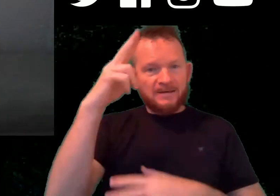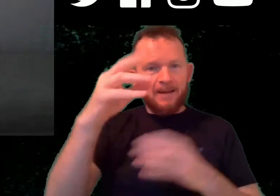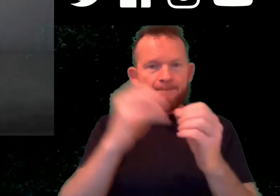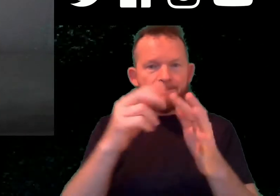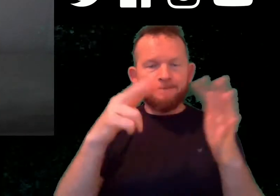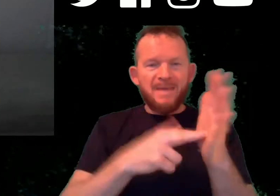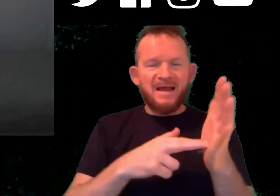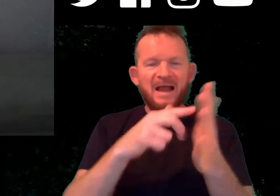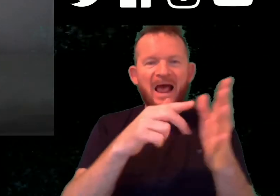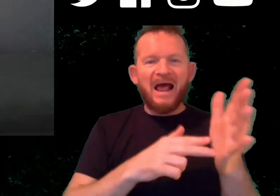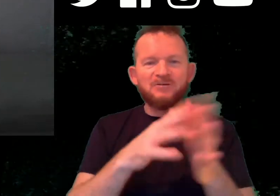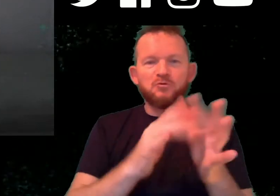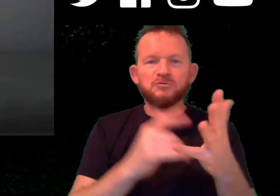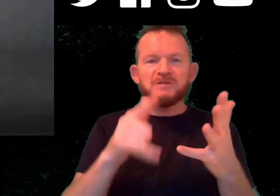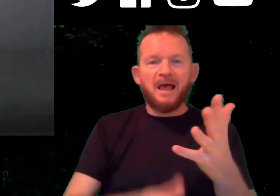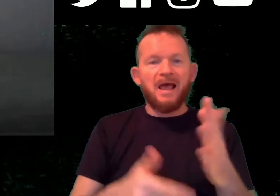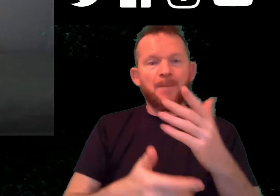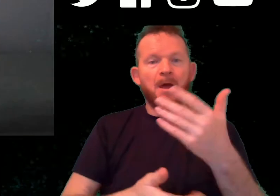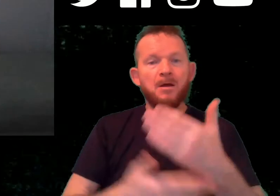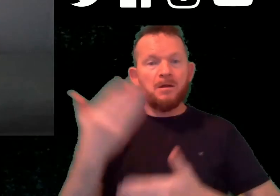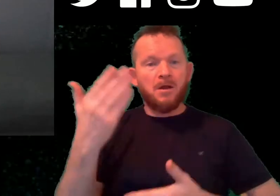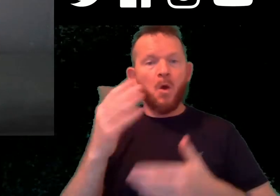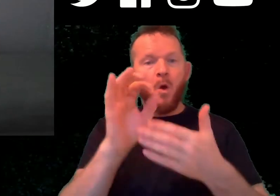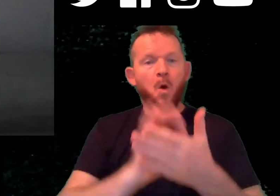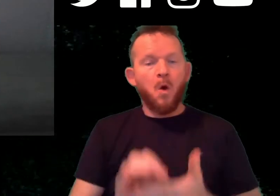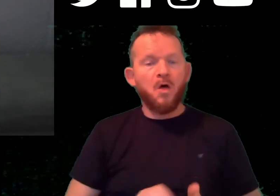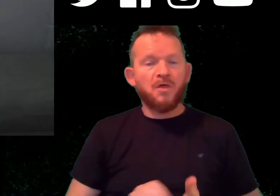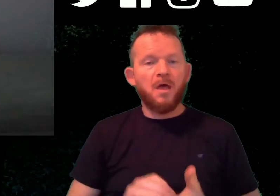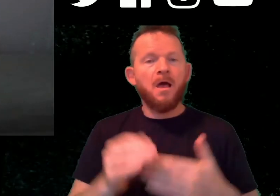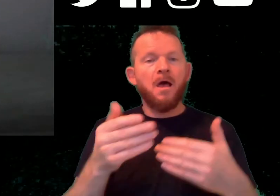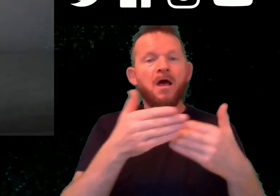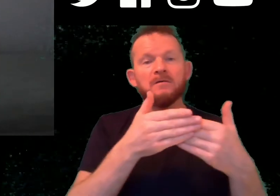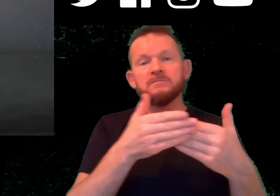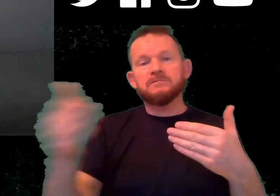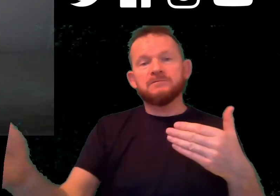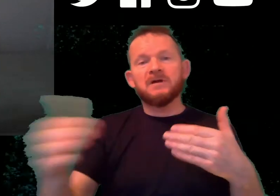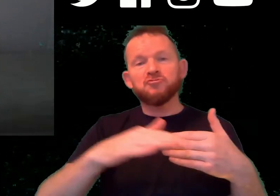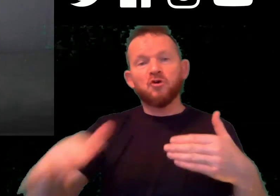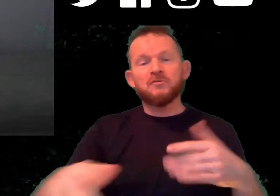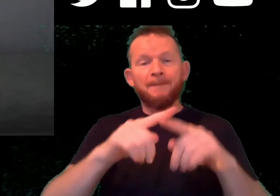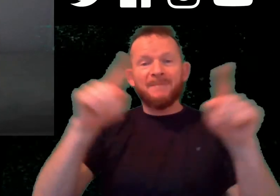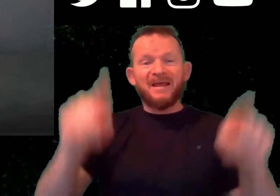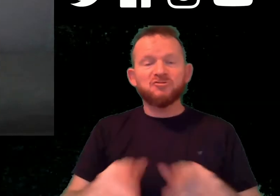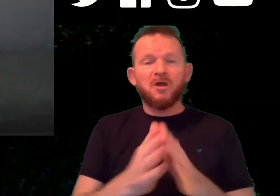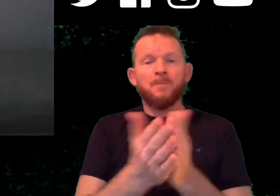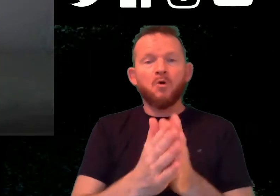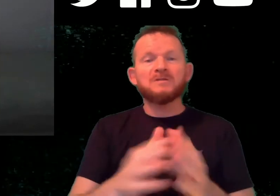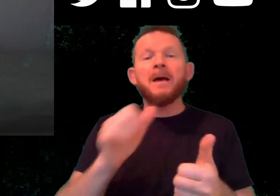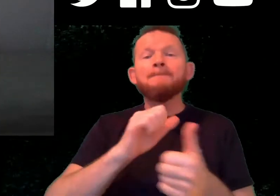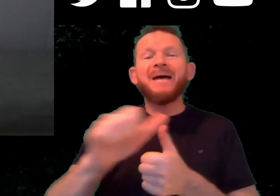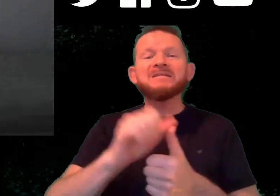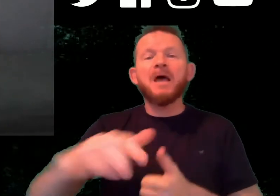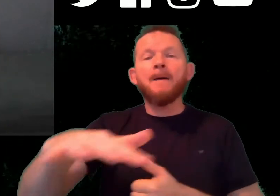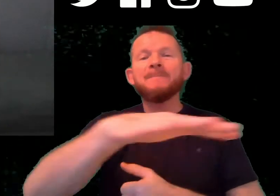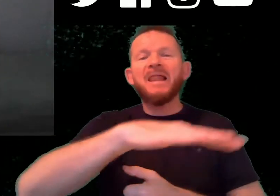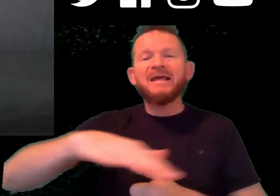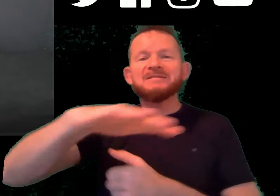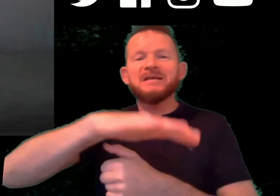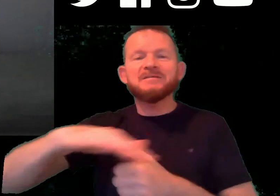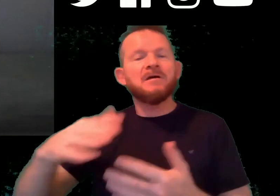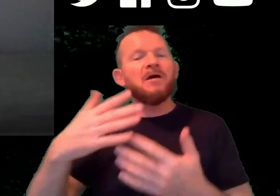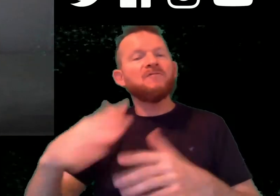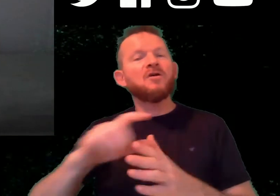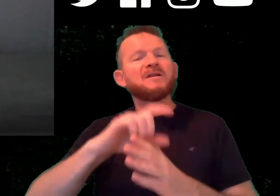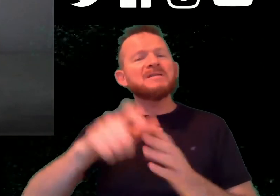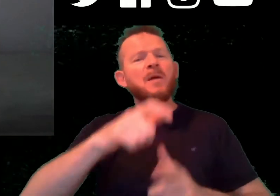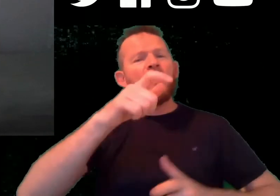name is Ben Andrews and I'm debut author of upcoming series of children's picture books, Better Places, to help children think about how places can be made